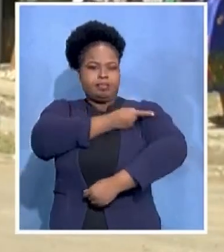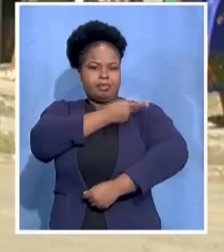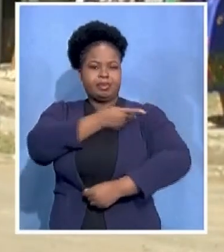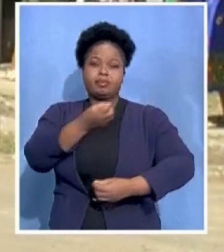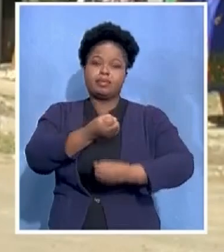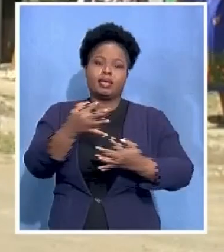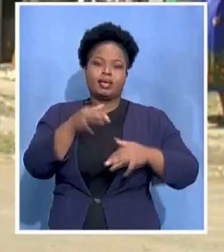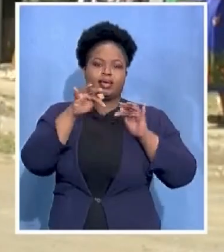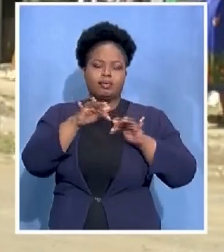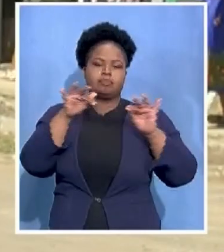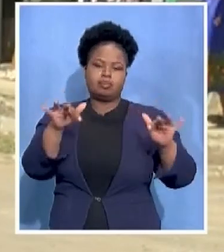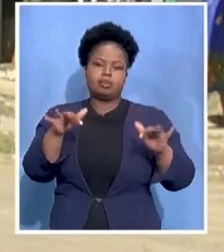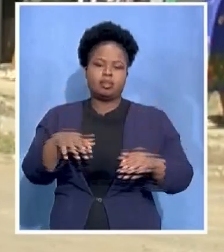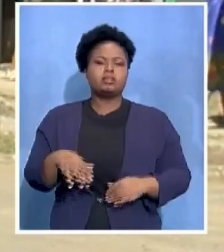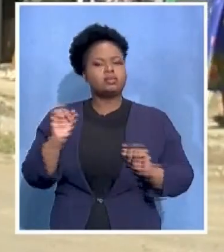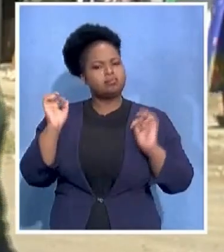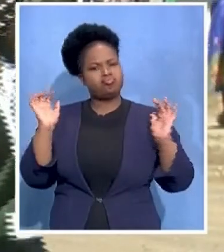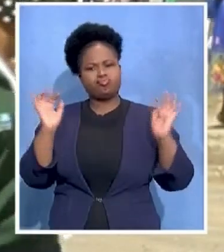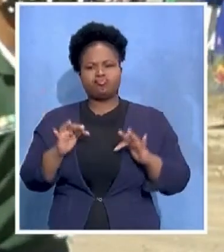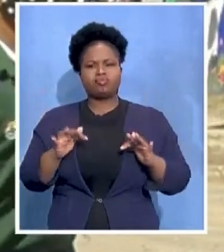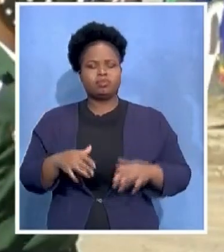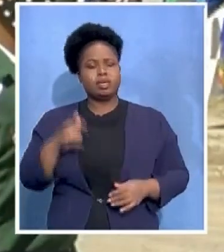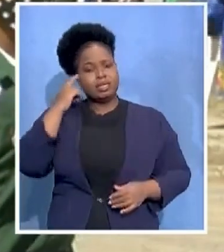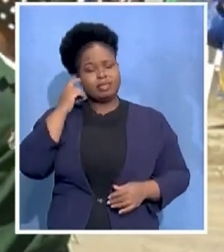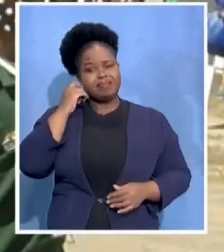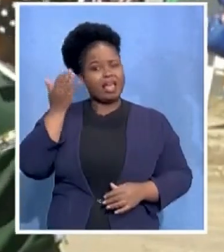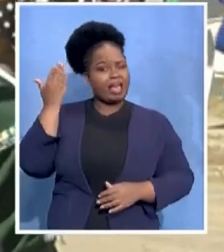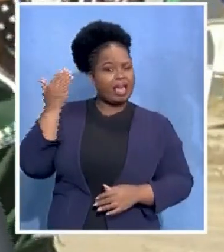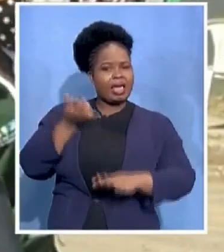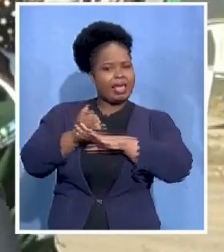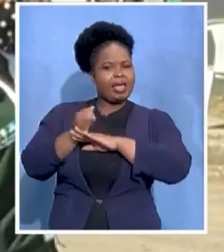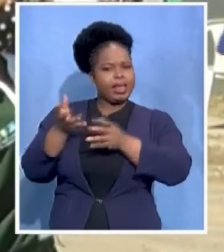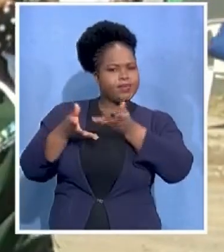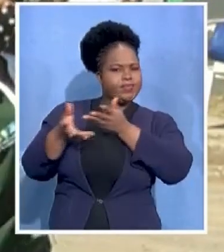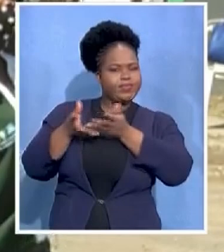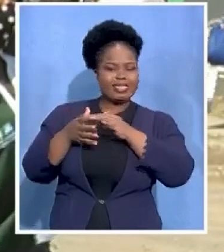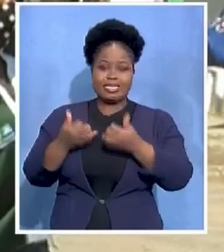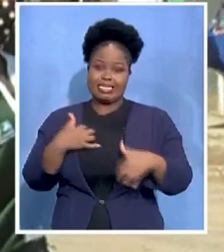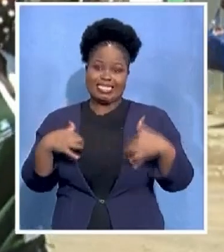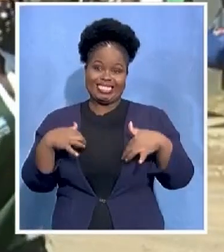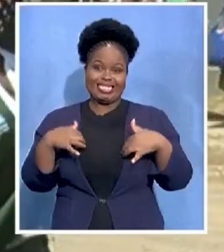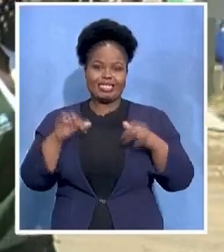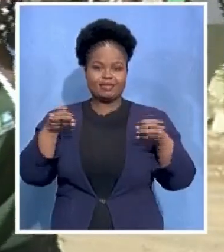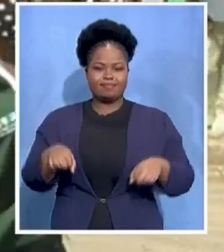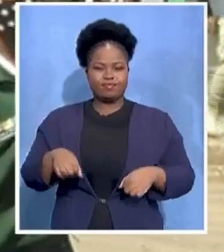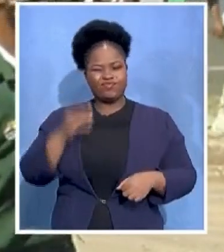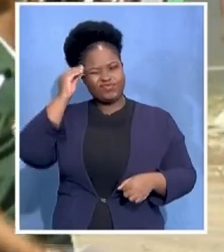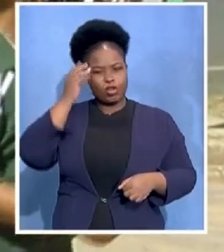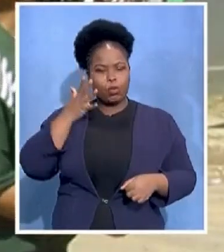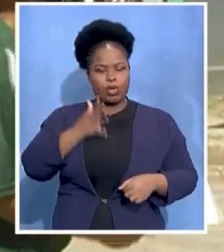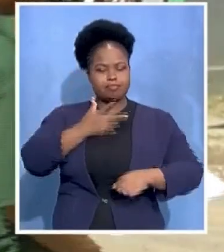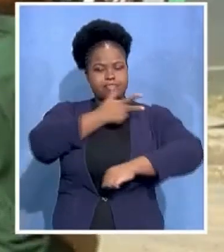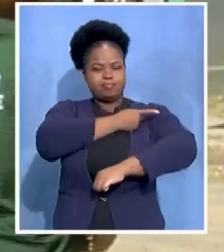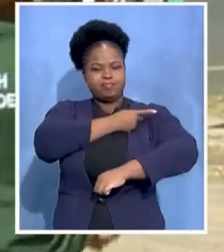did chat to them earlier on. They are very excited. They are looking forward to taking those jabs, Blaine. So the Minister of